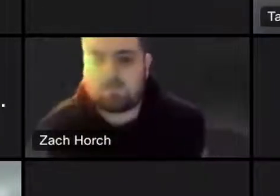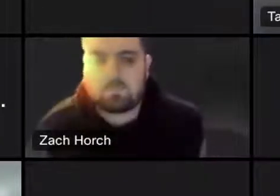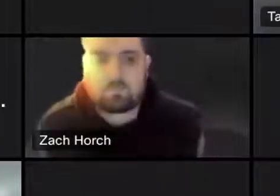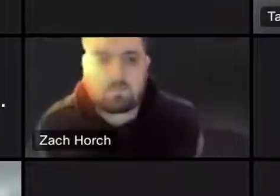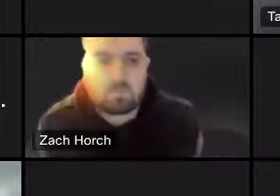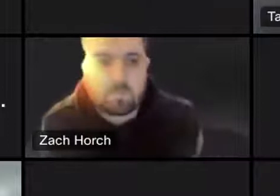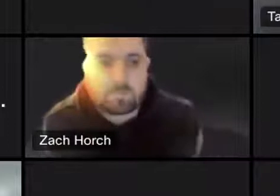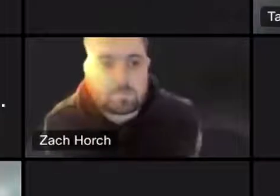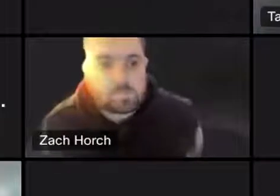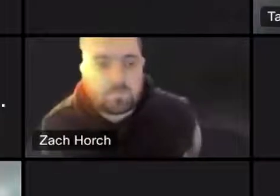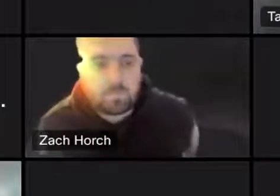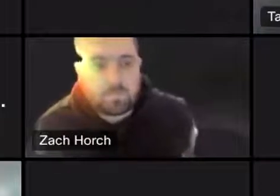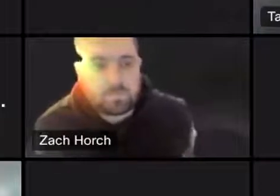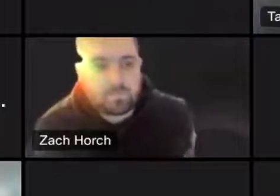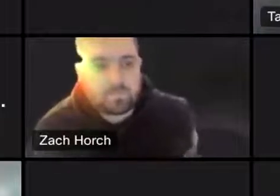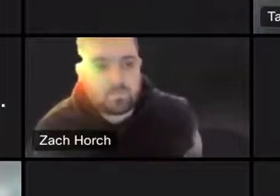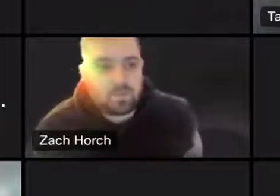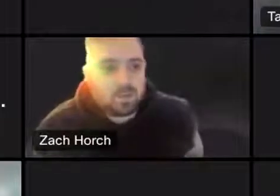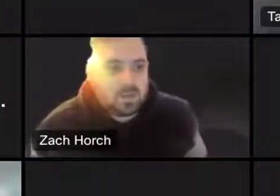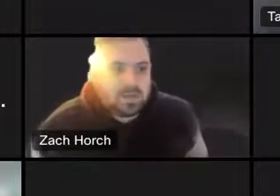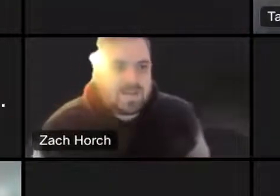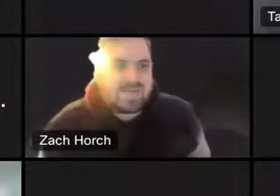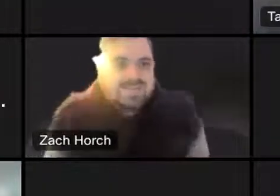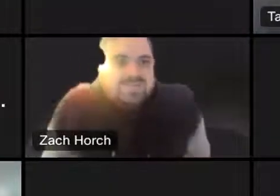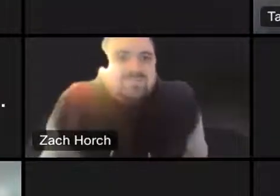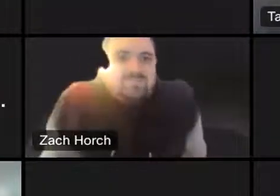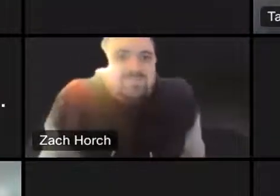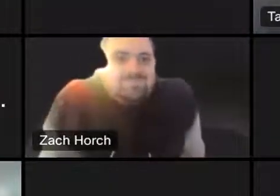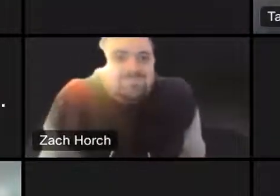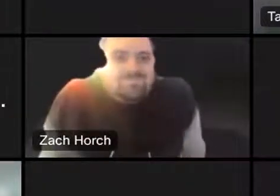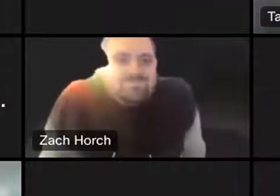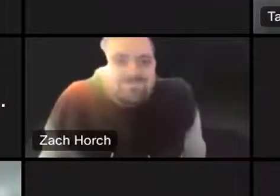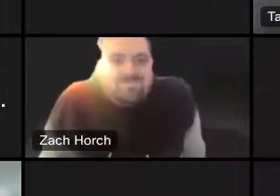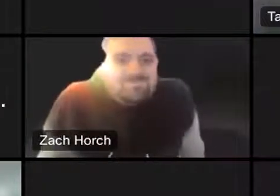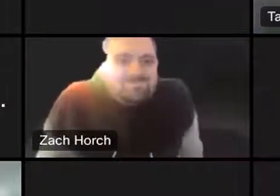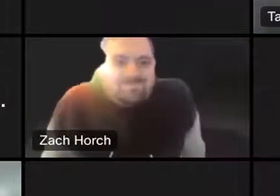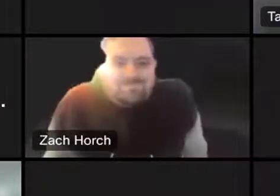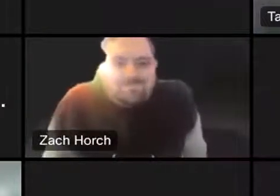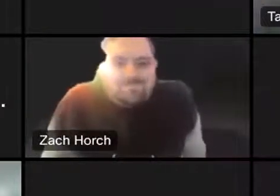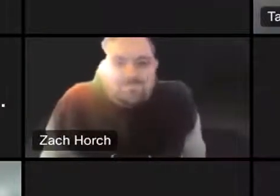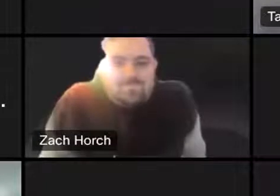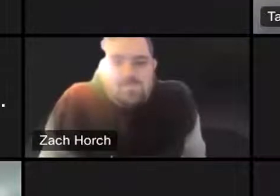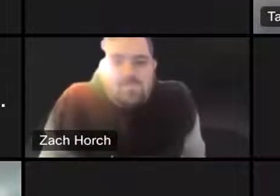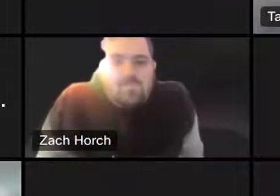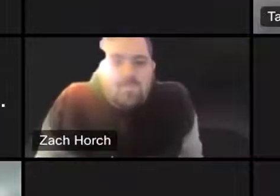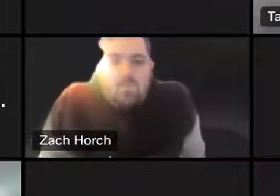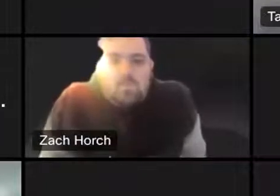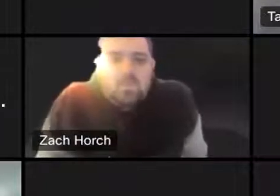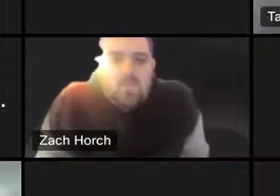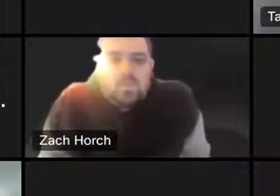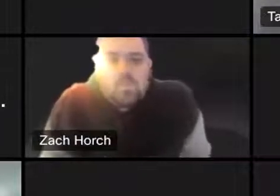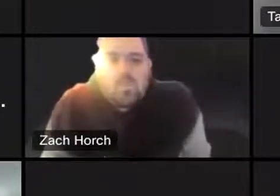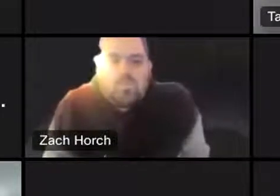things. I'll be certainly discussing our multifamily housing projects that we are working on. Definitely